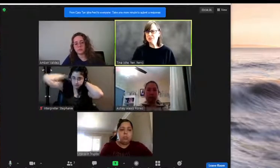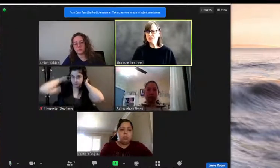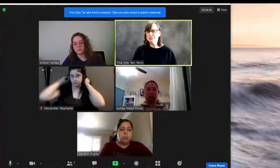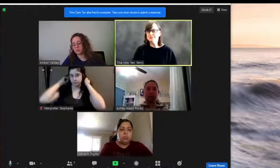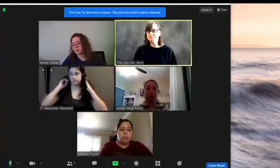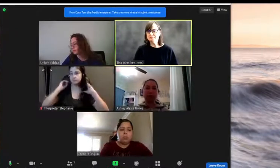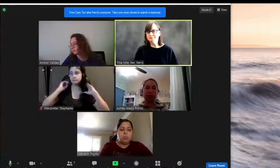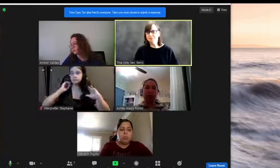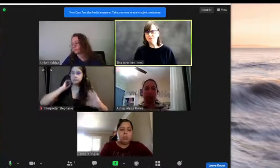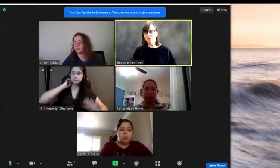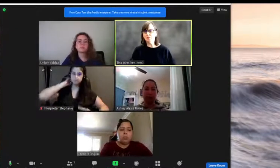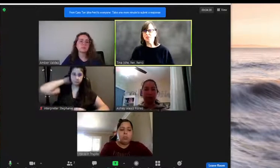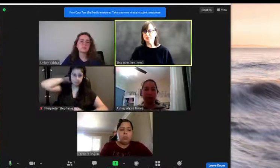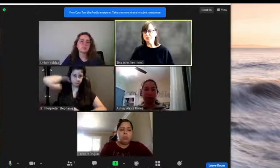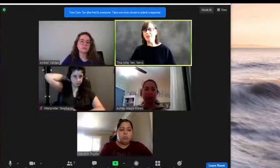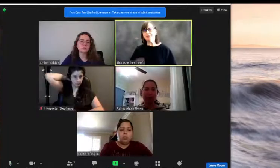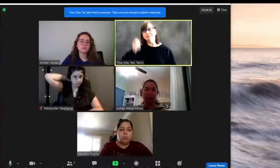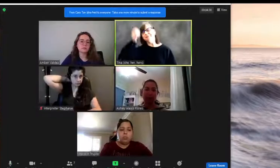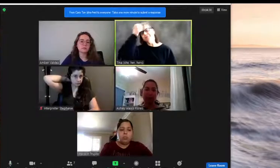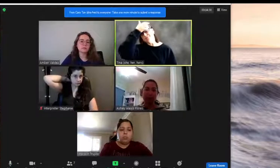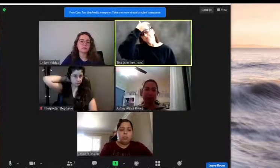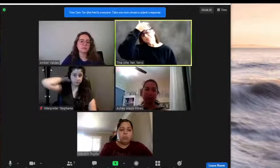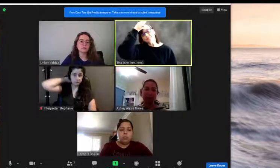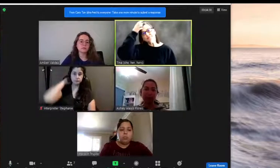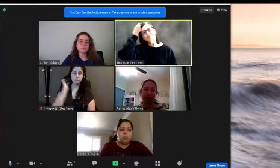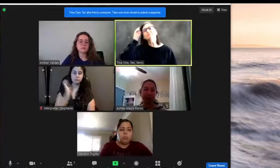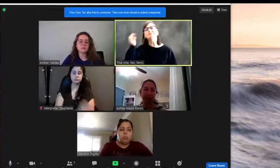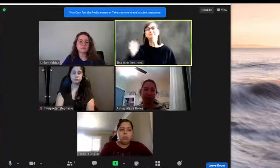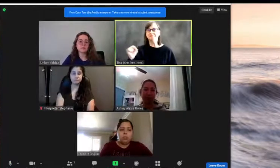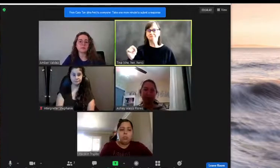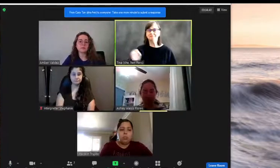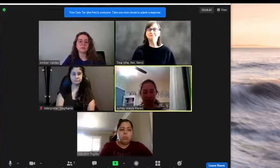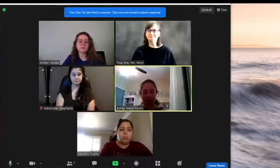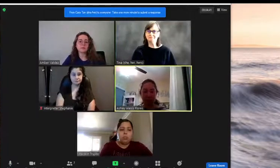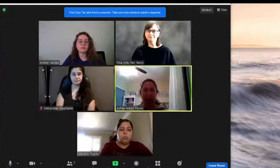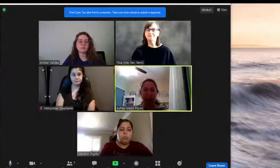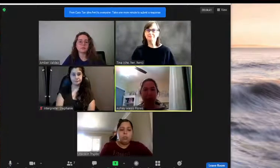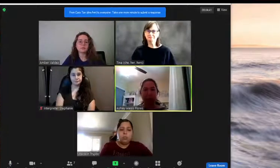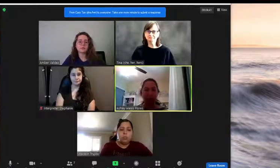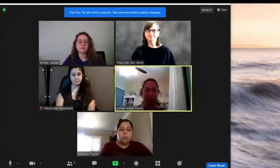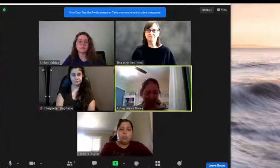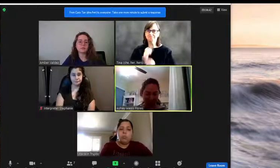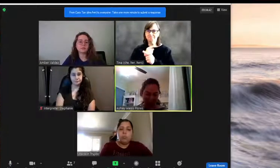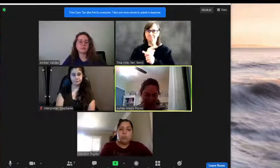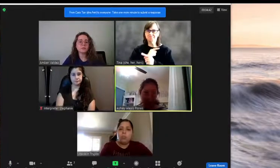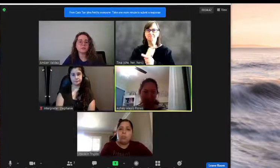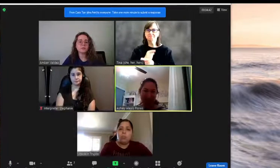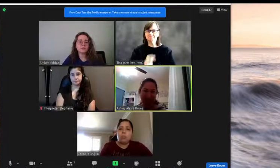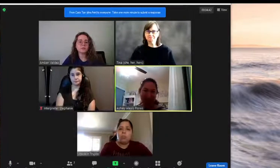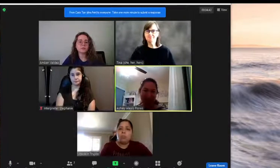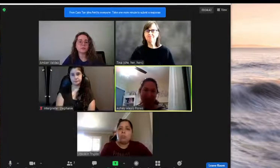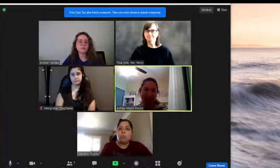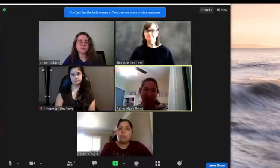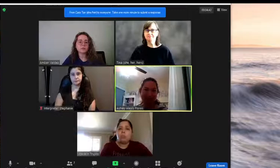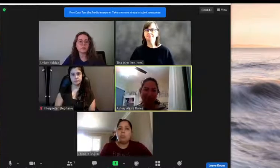getting worse or multiplying. Yes, absolutely.